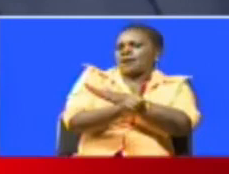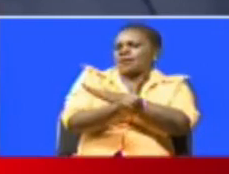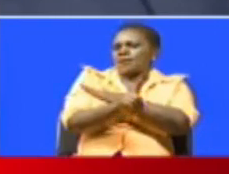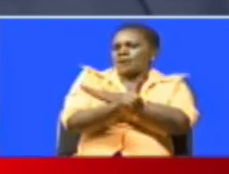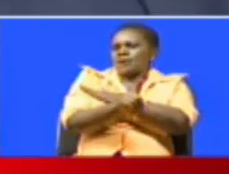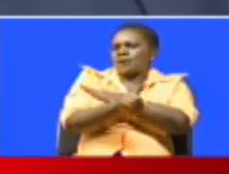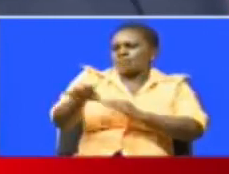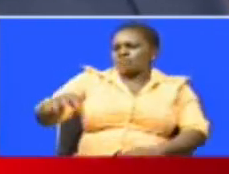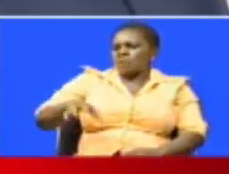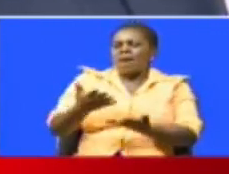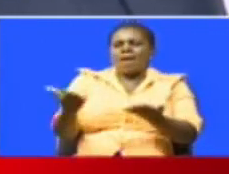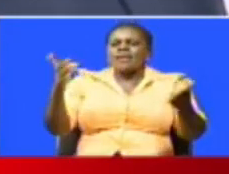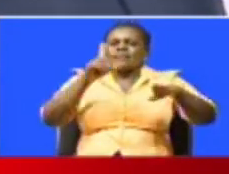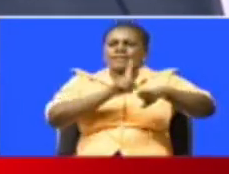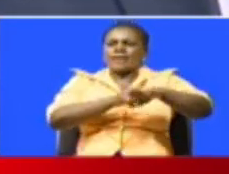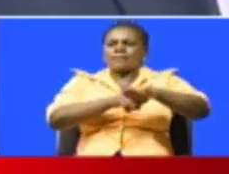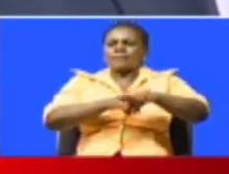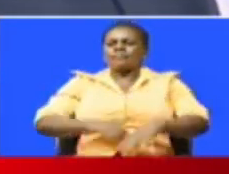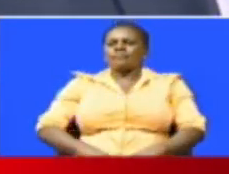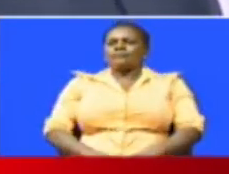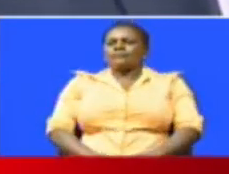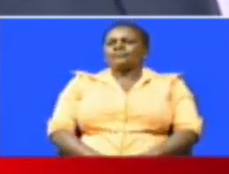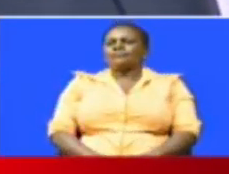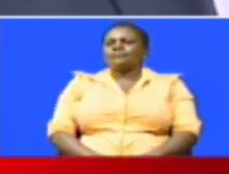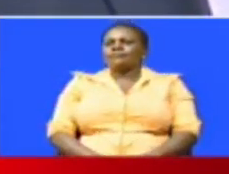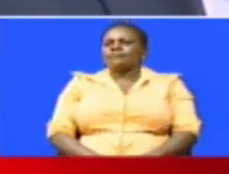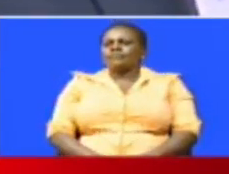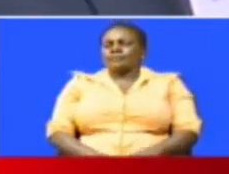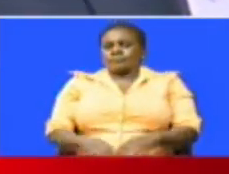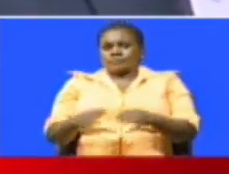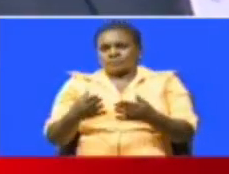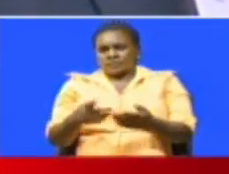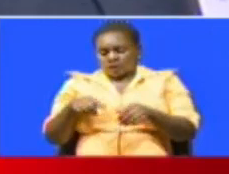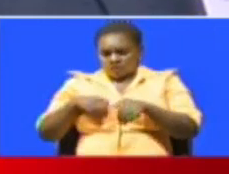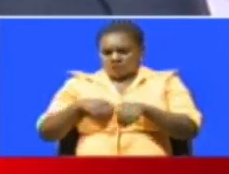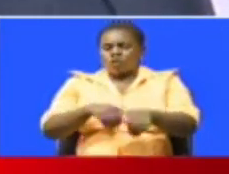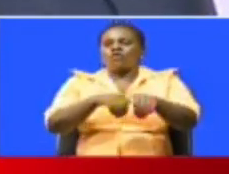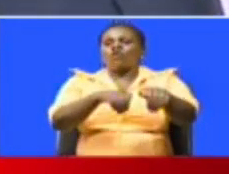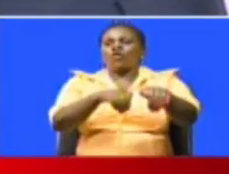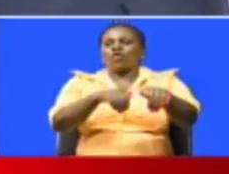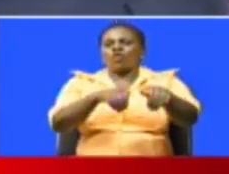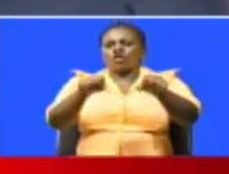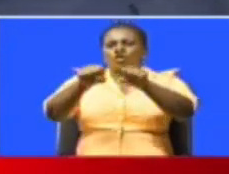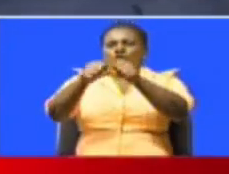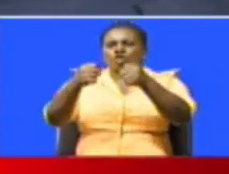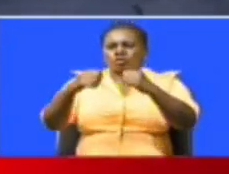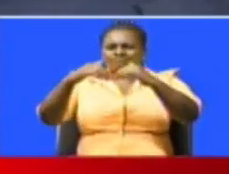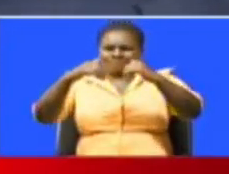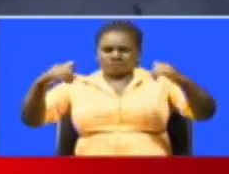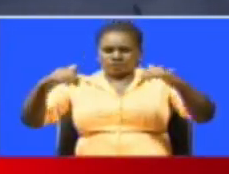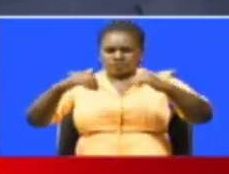the premises at any given time in a manner that conforms to the social